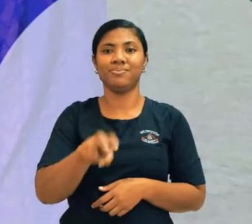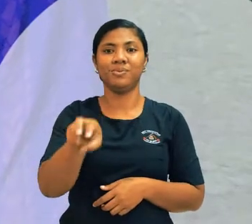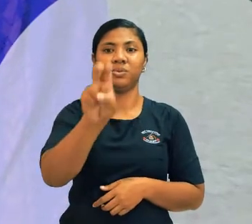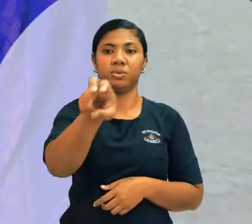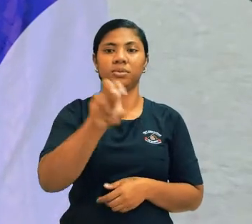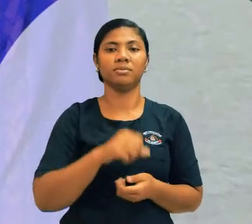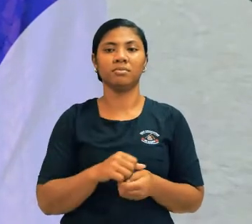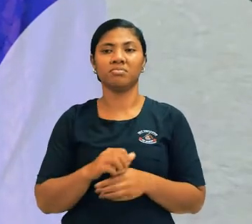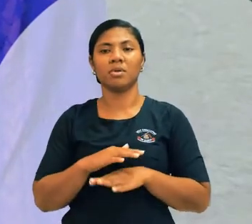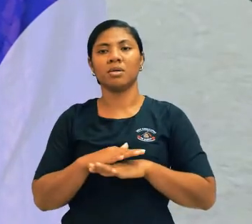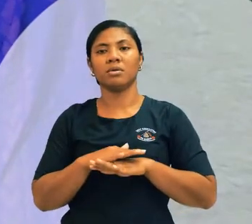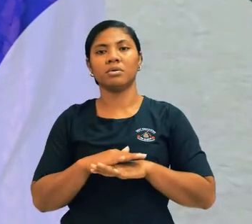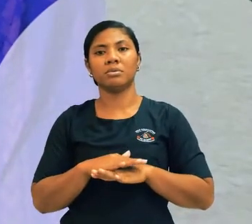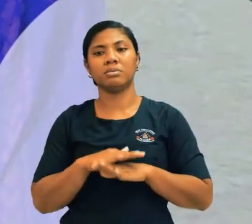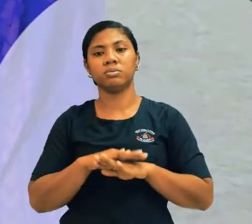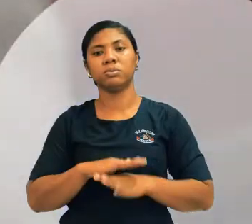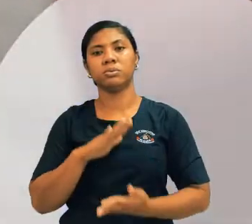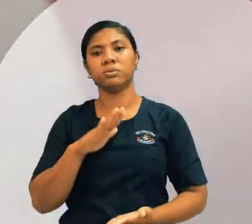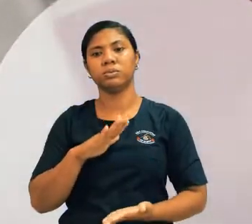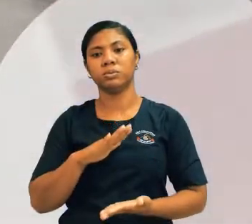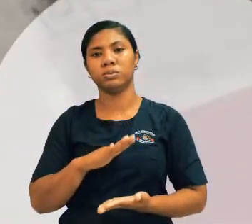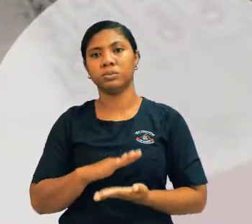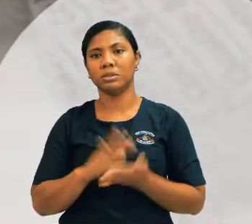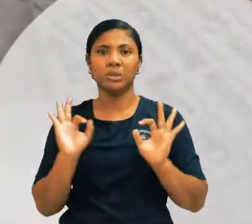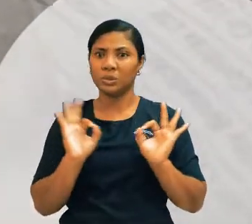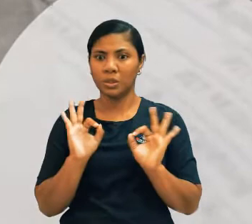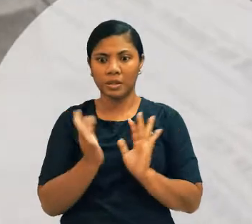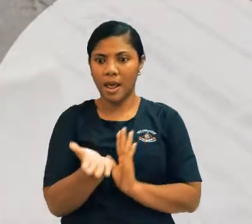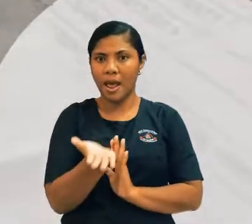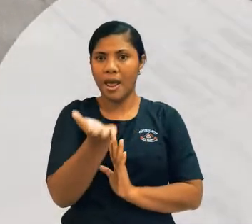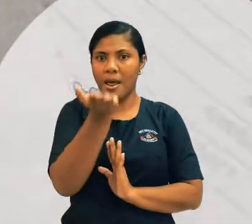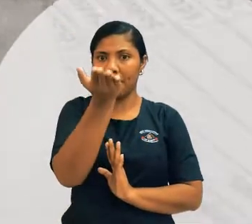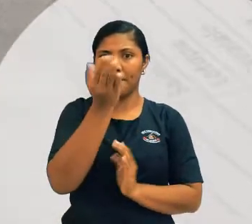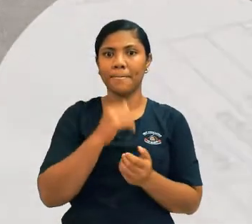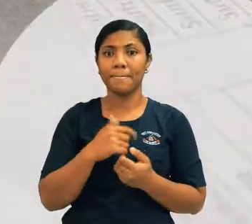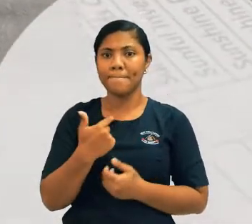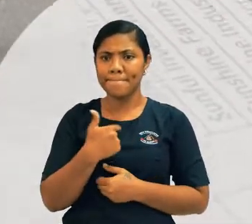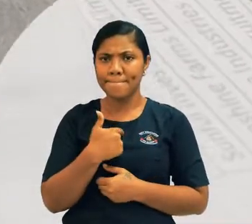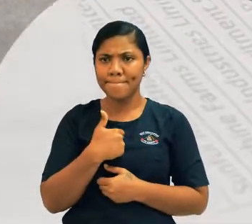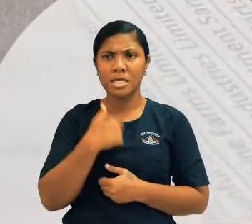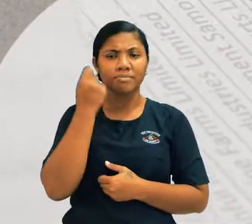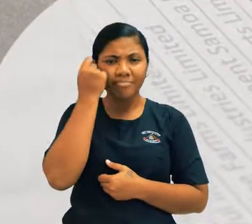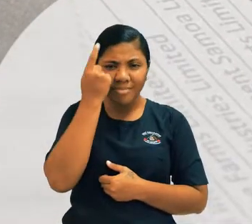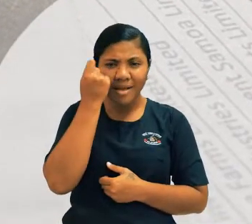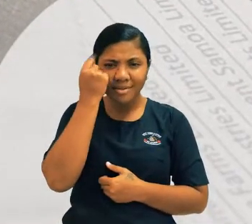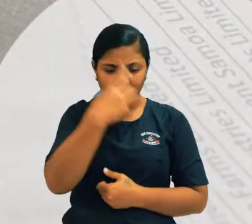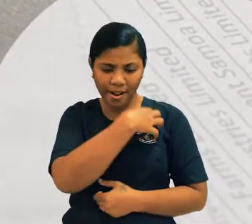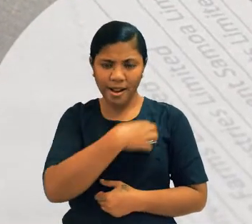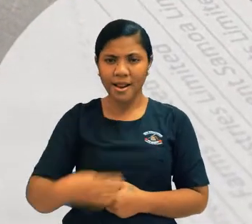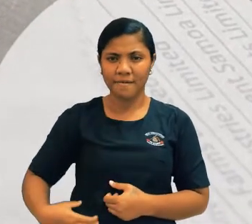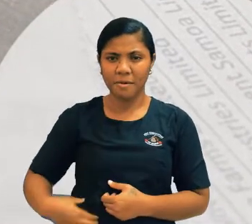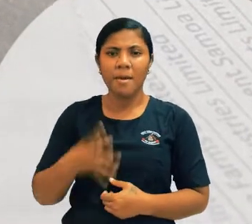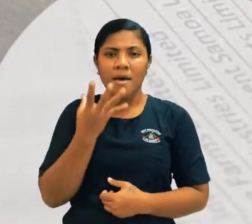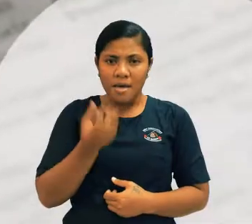But with us and the staff, I guess that's what we were trying to, in the beginning, offering